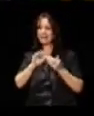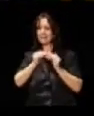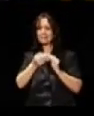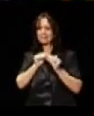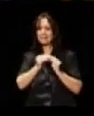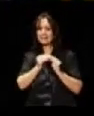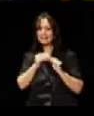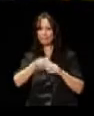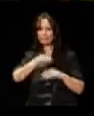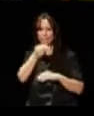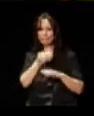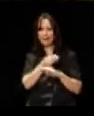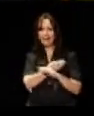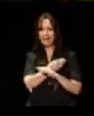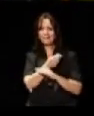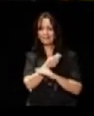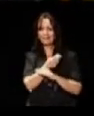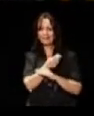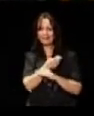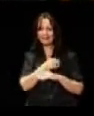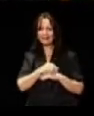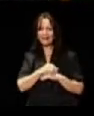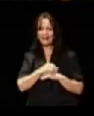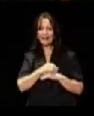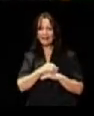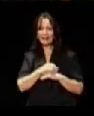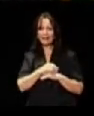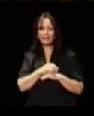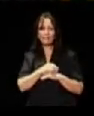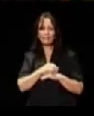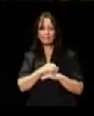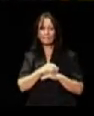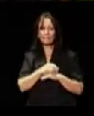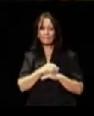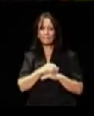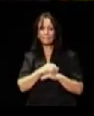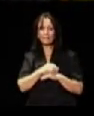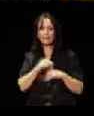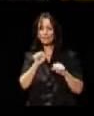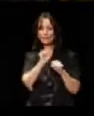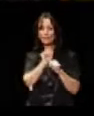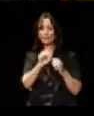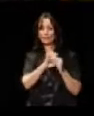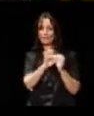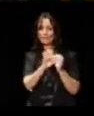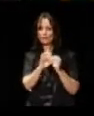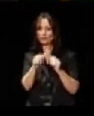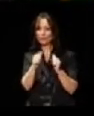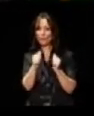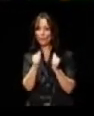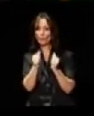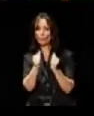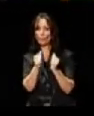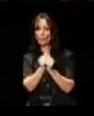North Miami is proud of the tremendous amount of working relationship we have been able